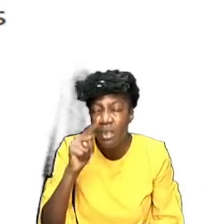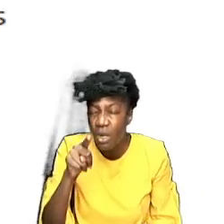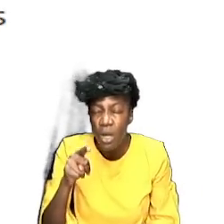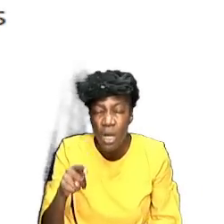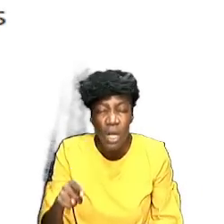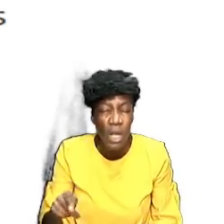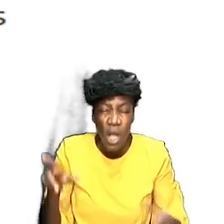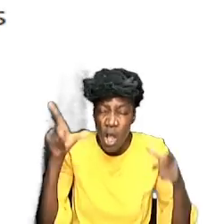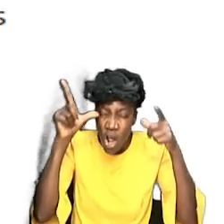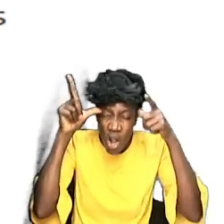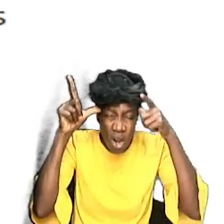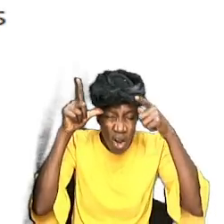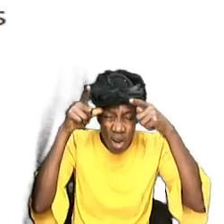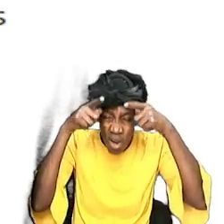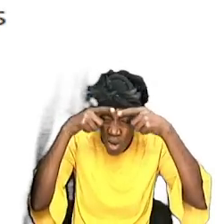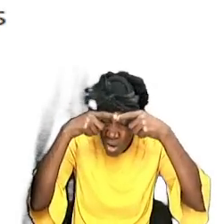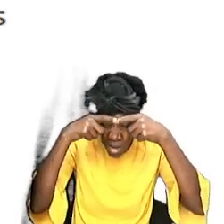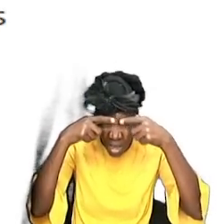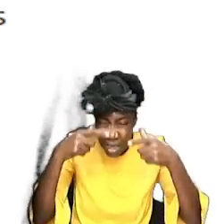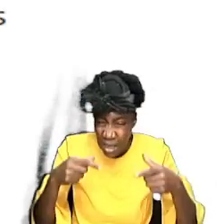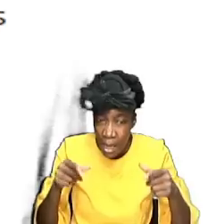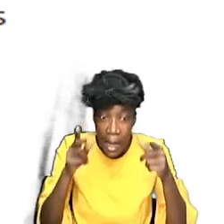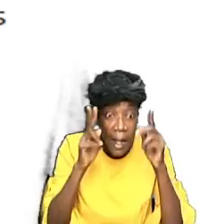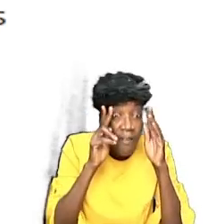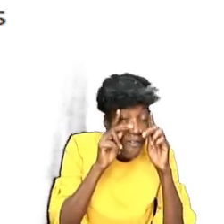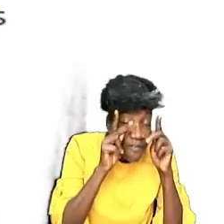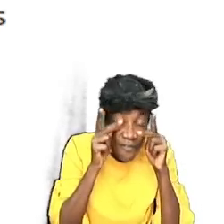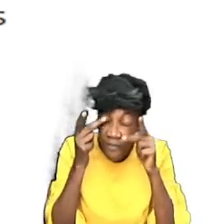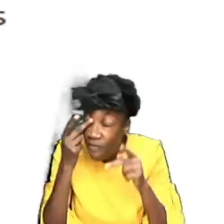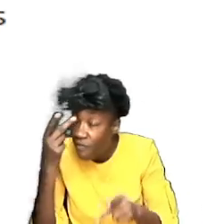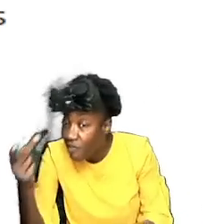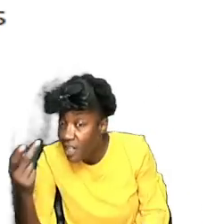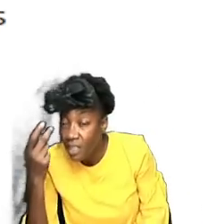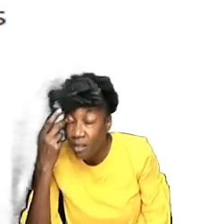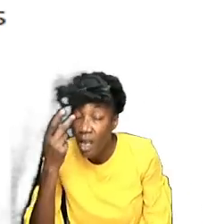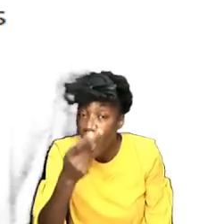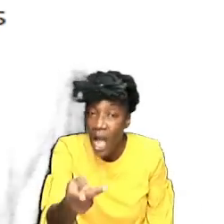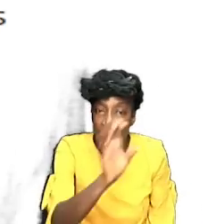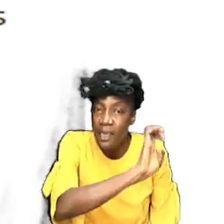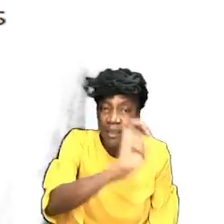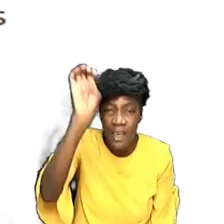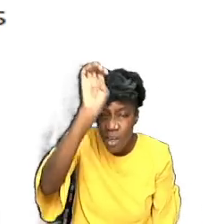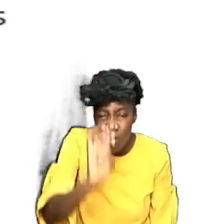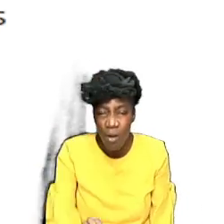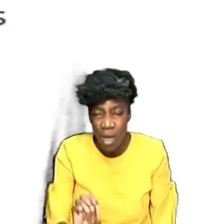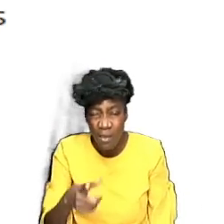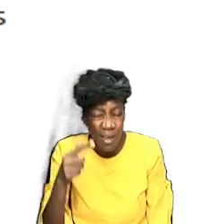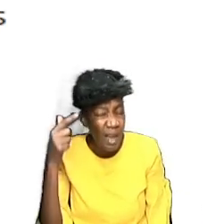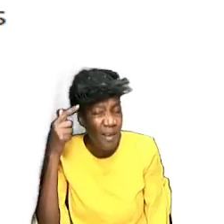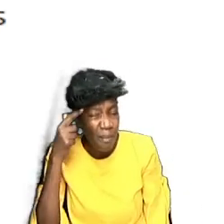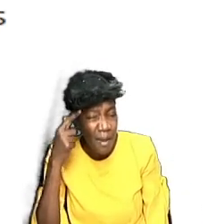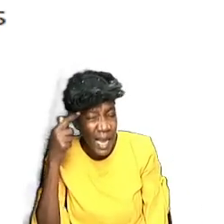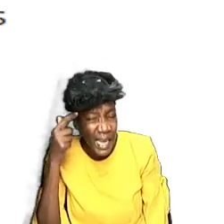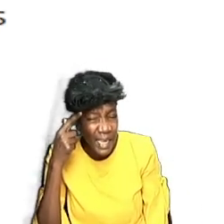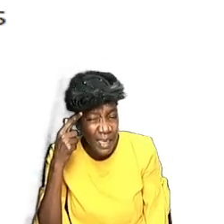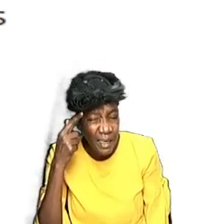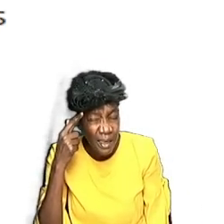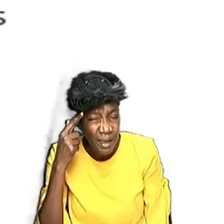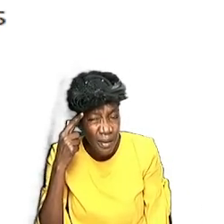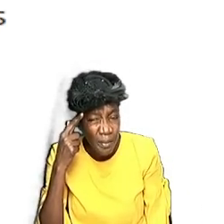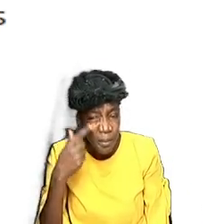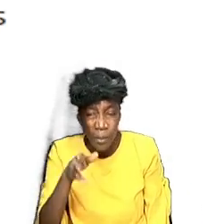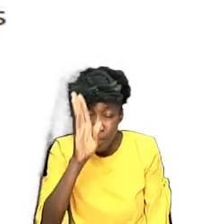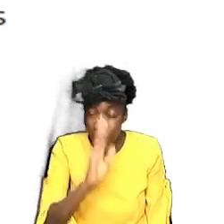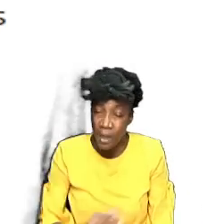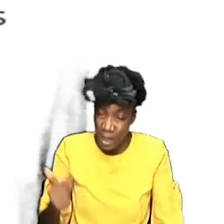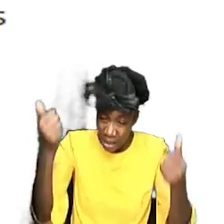serpent. All you need to do is to ensure that you fix your eyes on the cross. Amen. And when you have that mindset that, look here, God